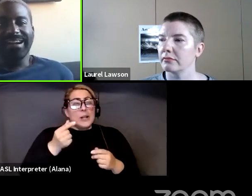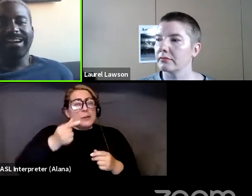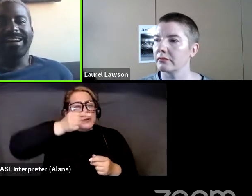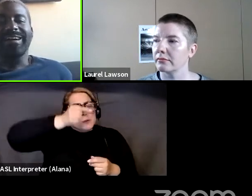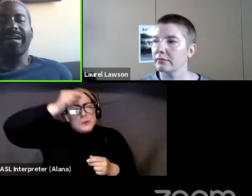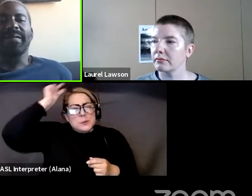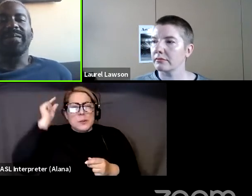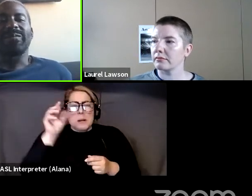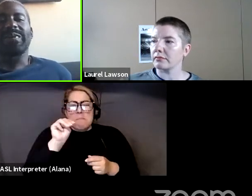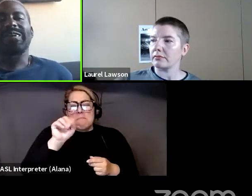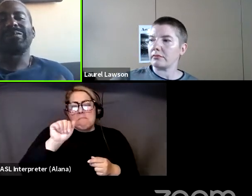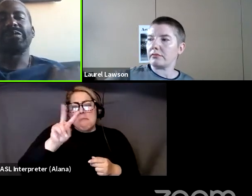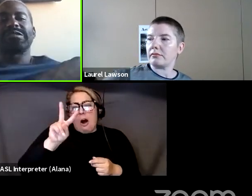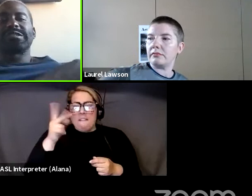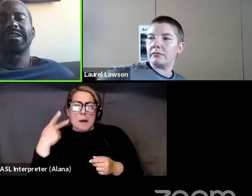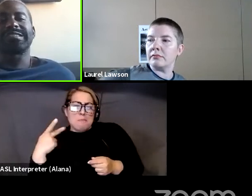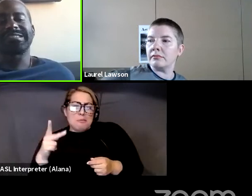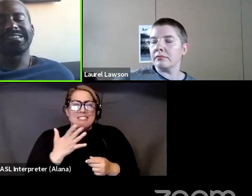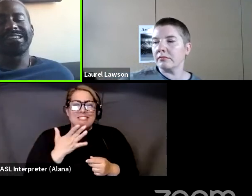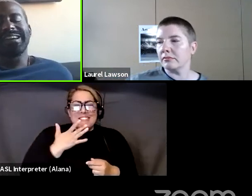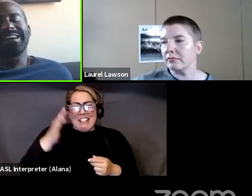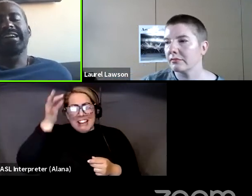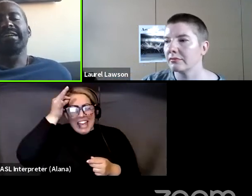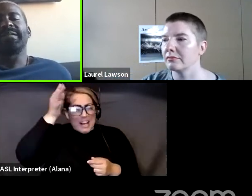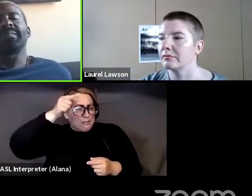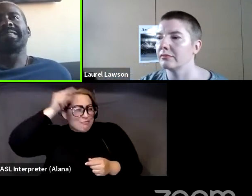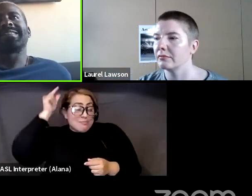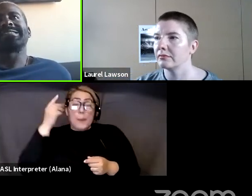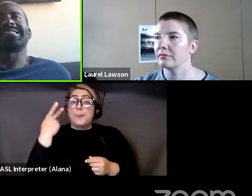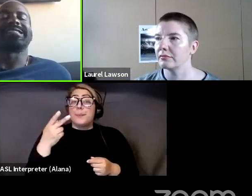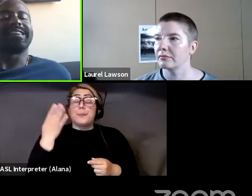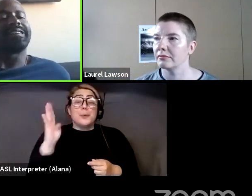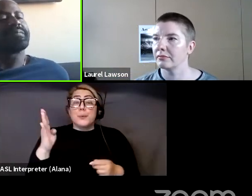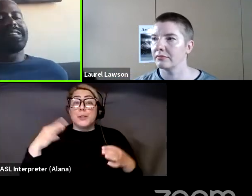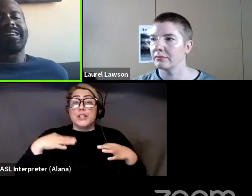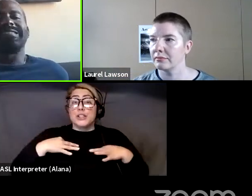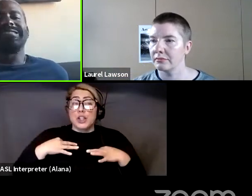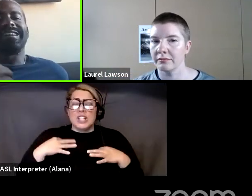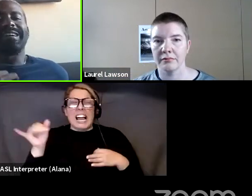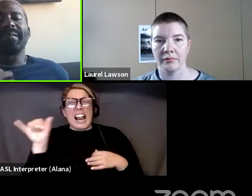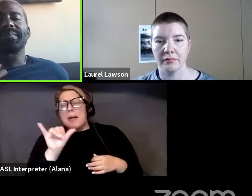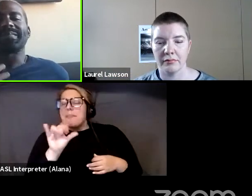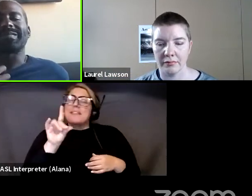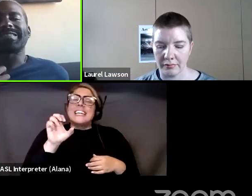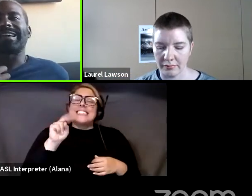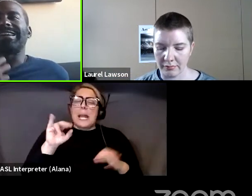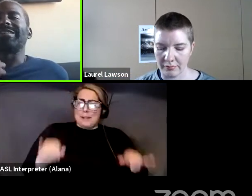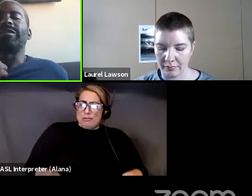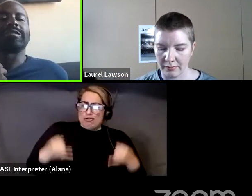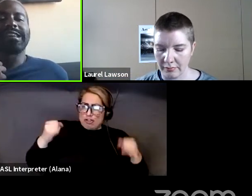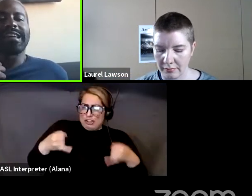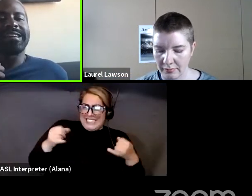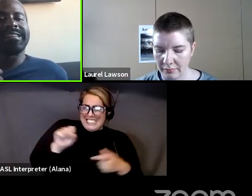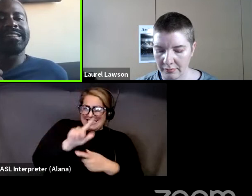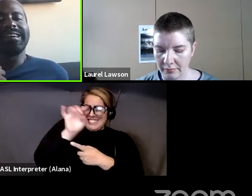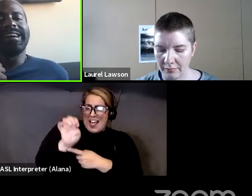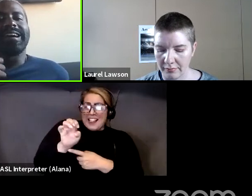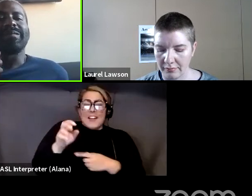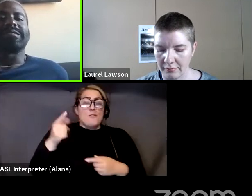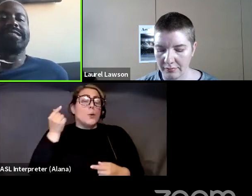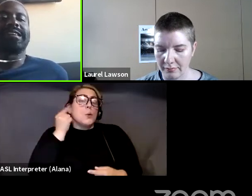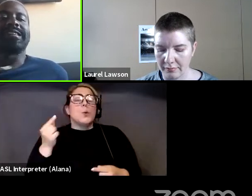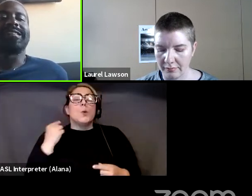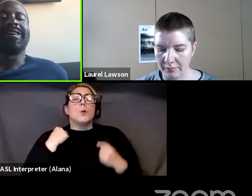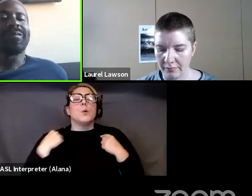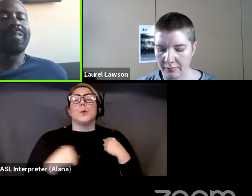hair. I'm wearing a blue shirt that is like denim style and a gold chain,